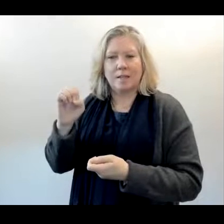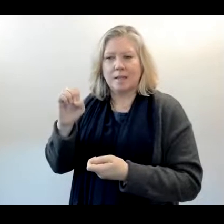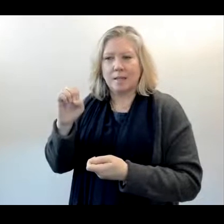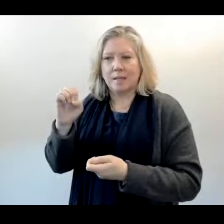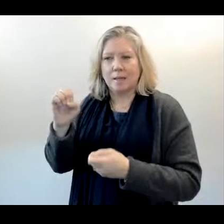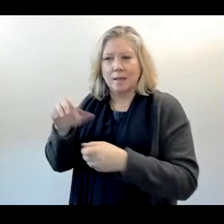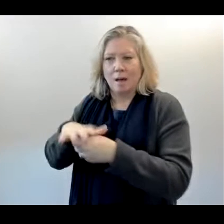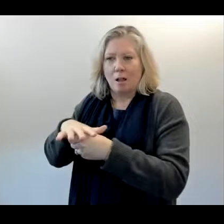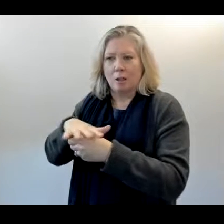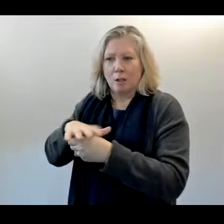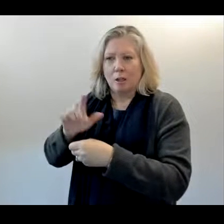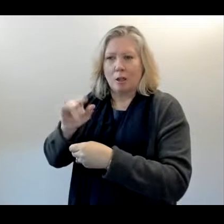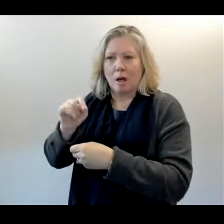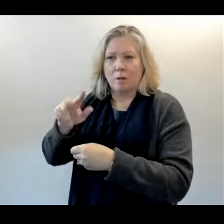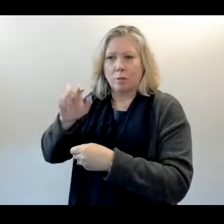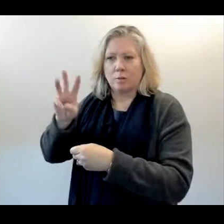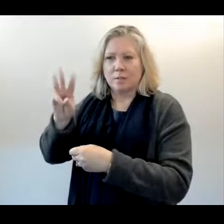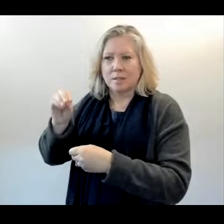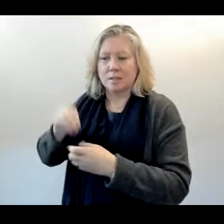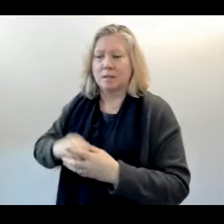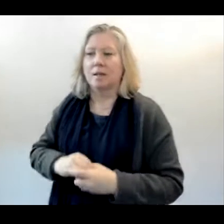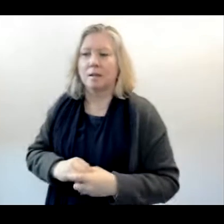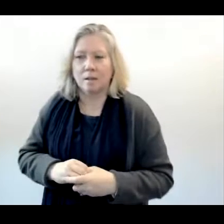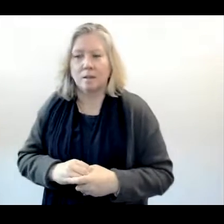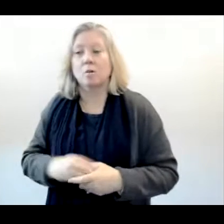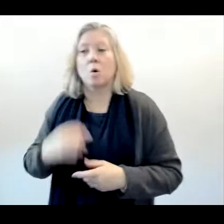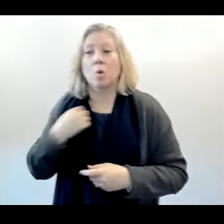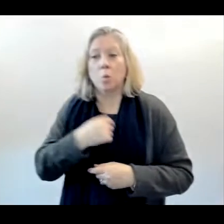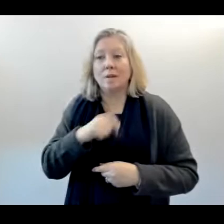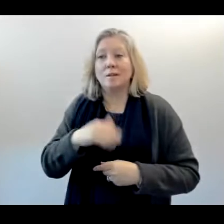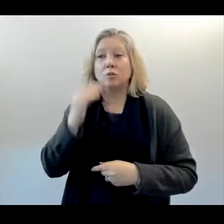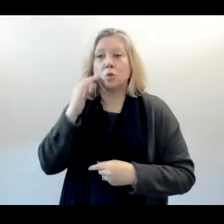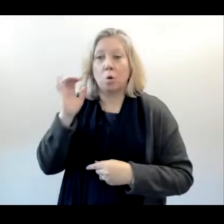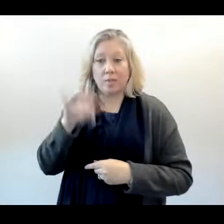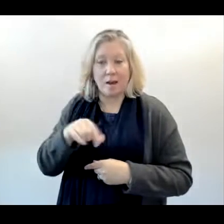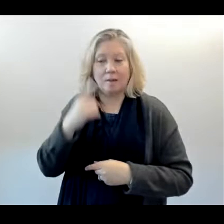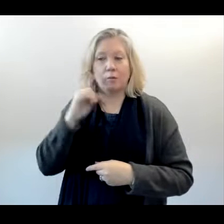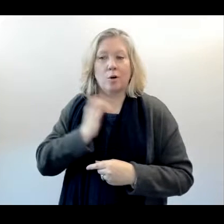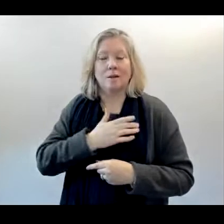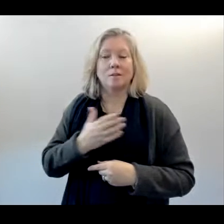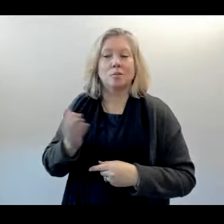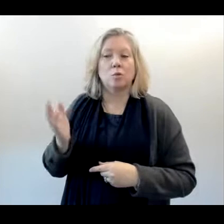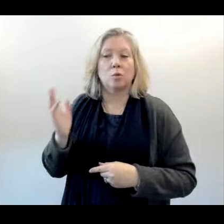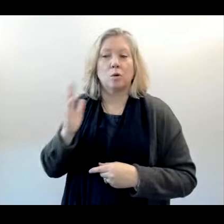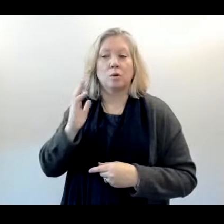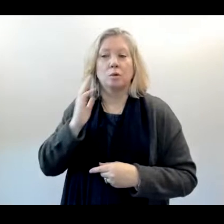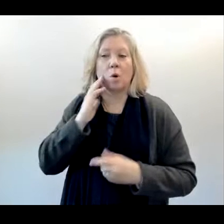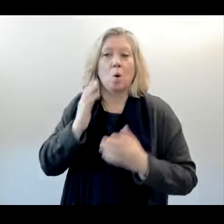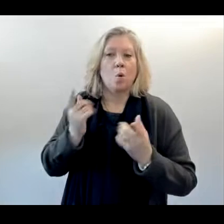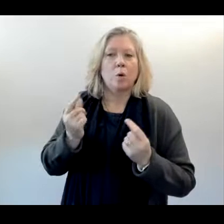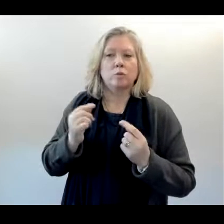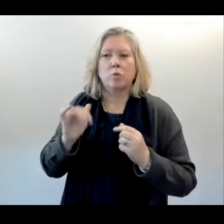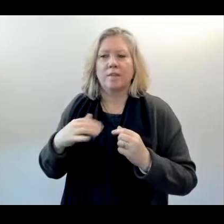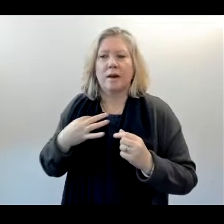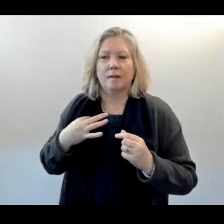are actions necessary in order to be able to position ourselves to make the application to the federal government and hopefully secure tens